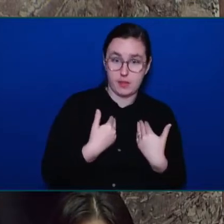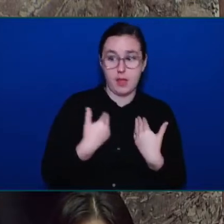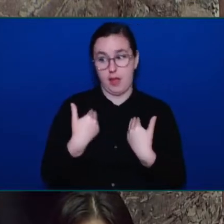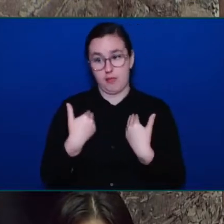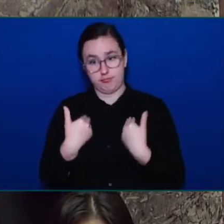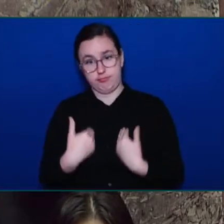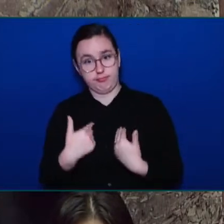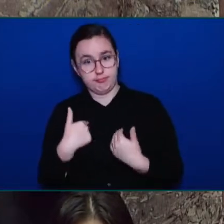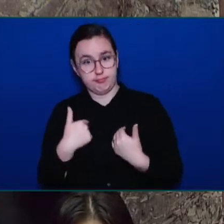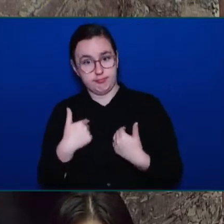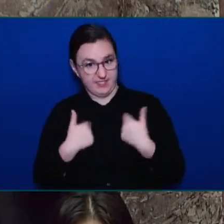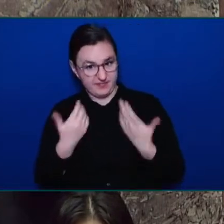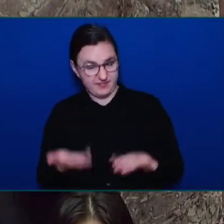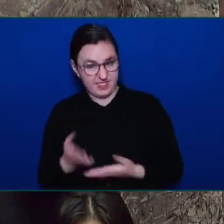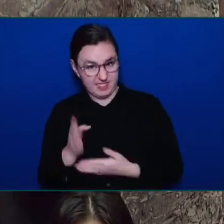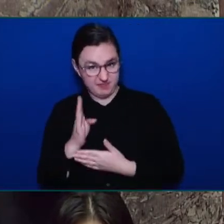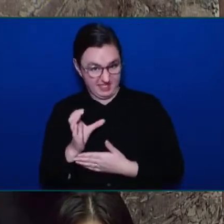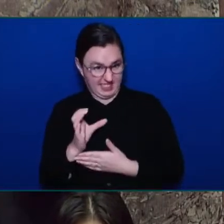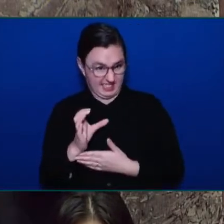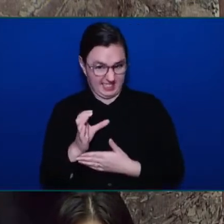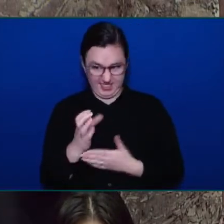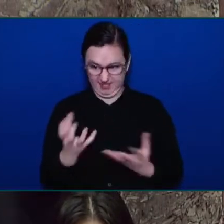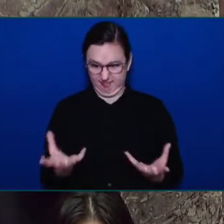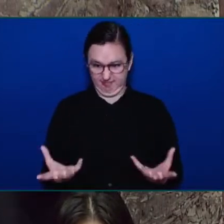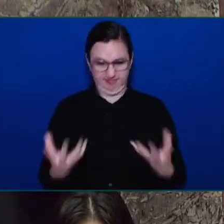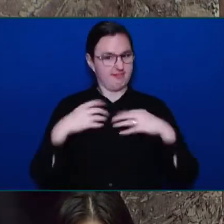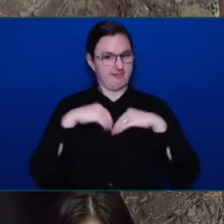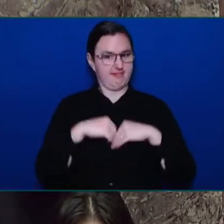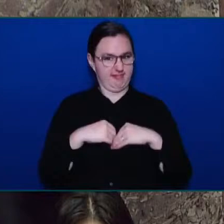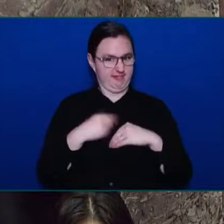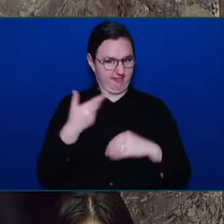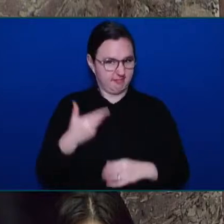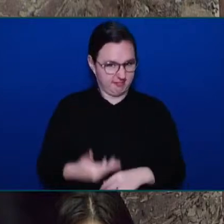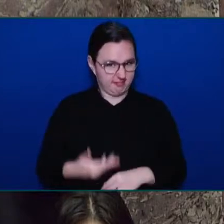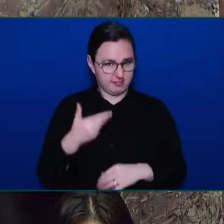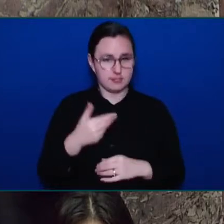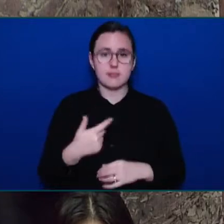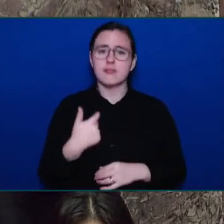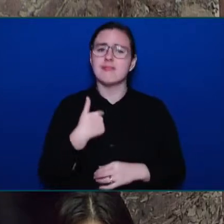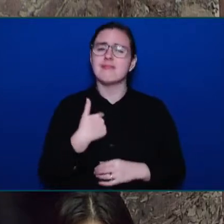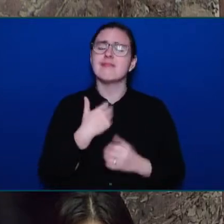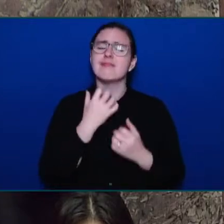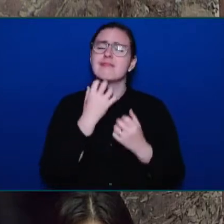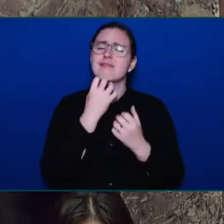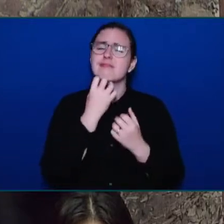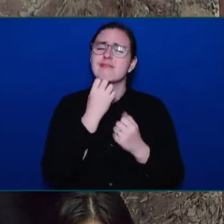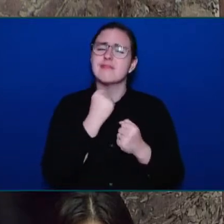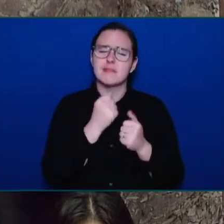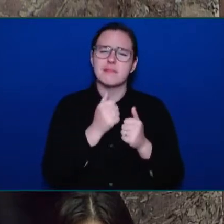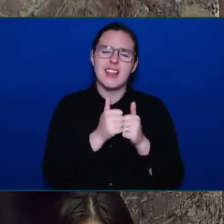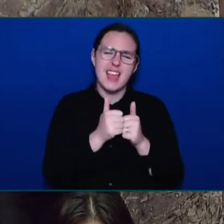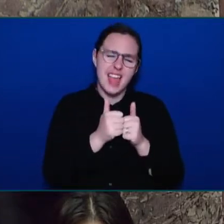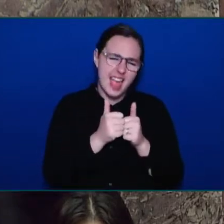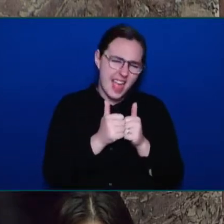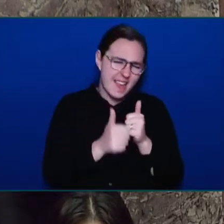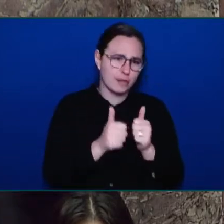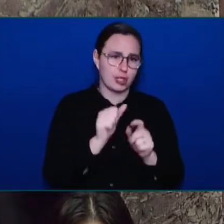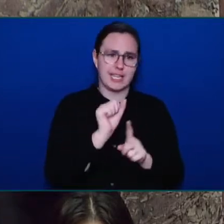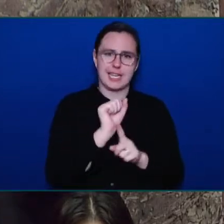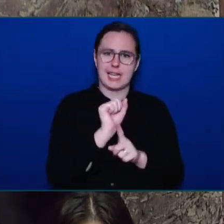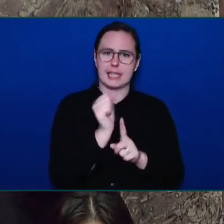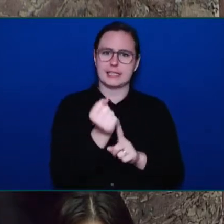of this House know I care about every single case. When cases come to my attention, and they do every day, we